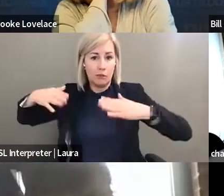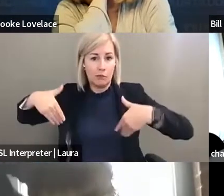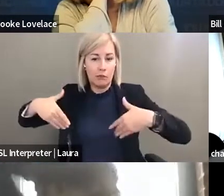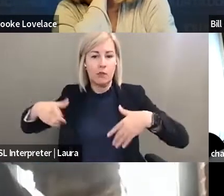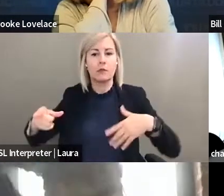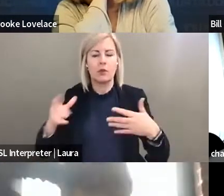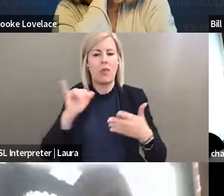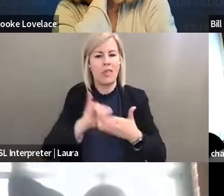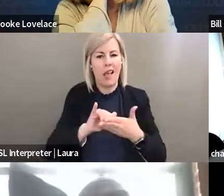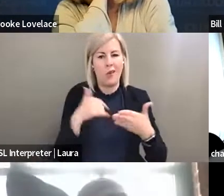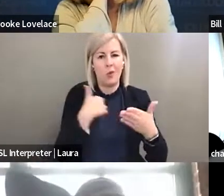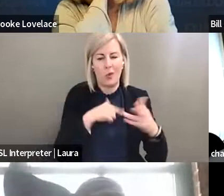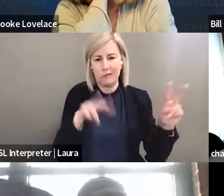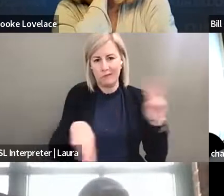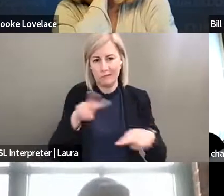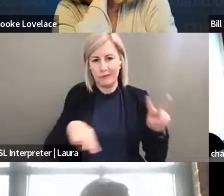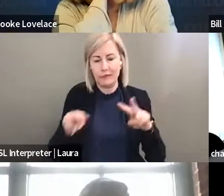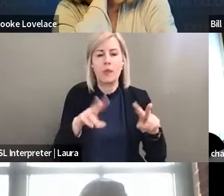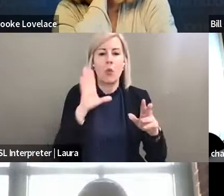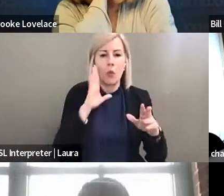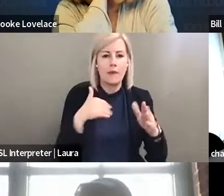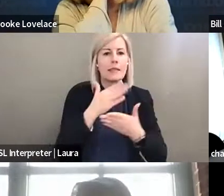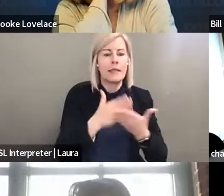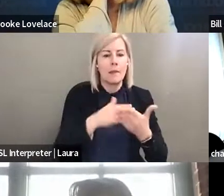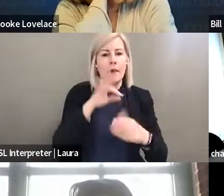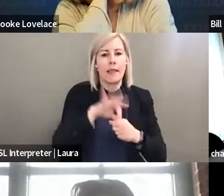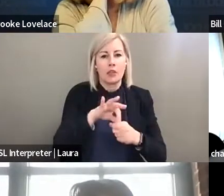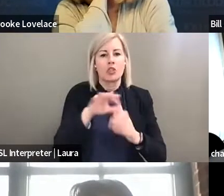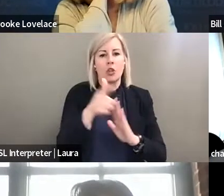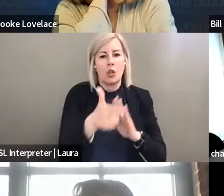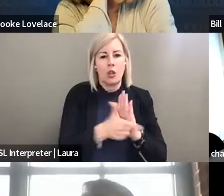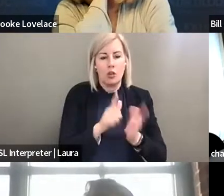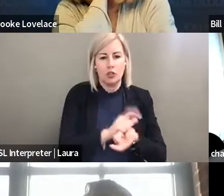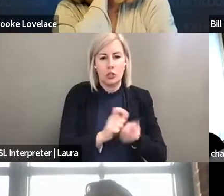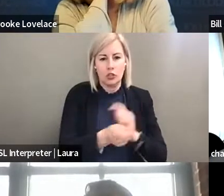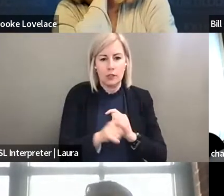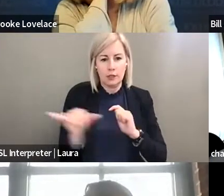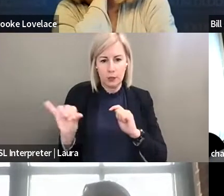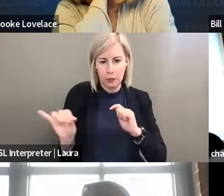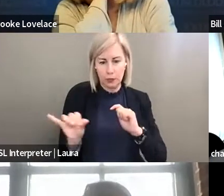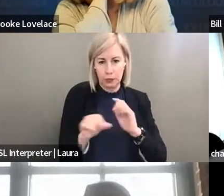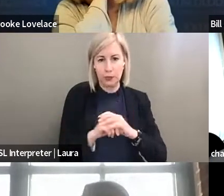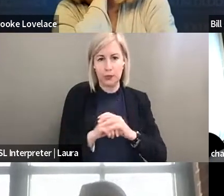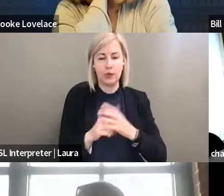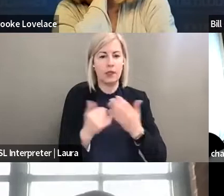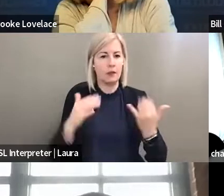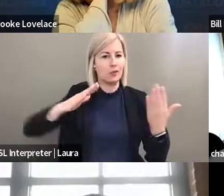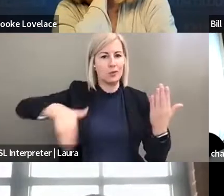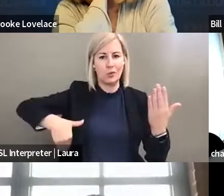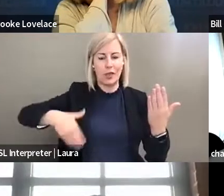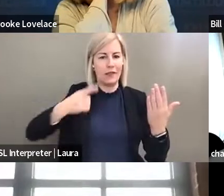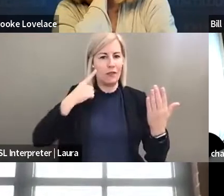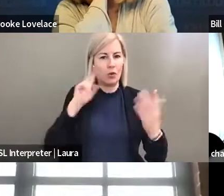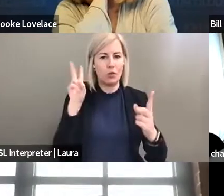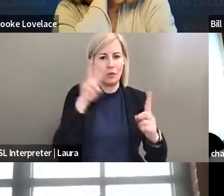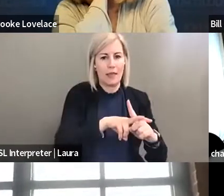something we're watching. And we know there's going to be some election law changes, and it's now too late for that to apply